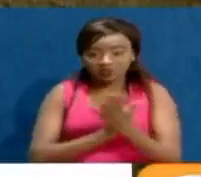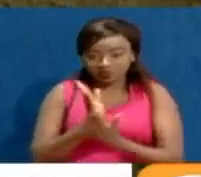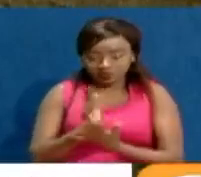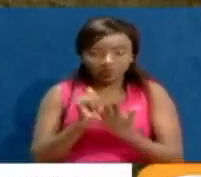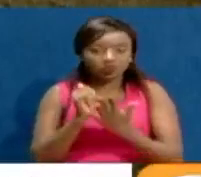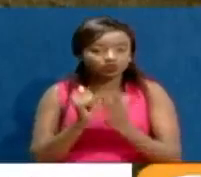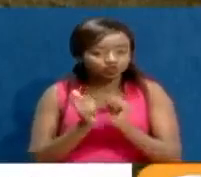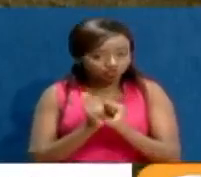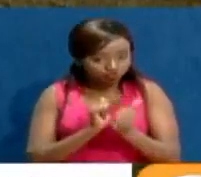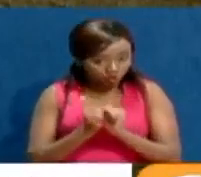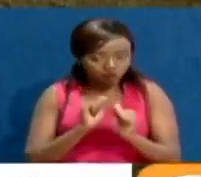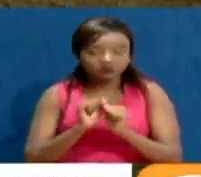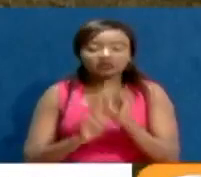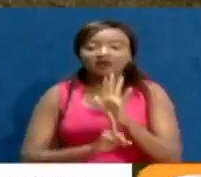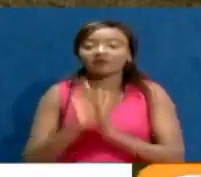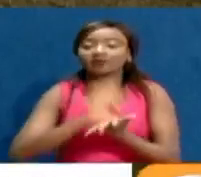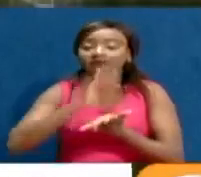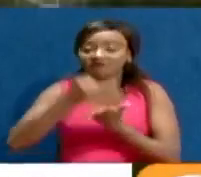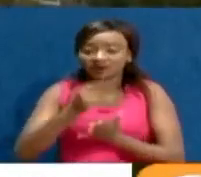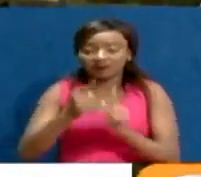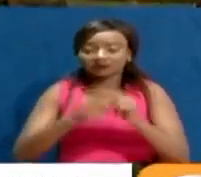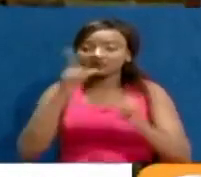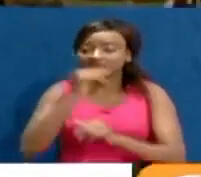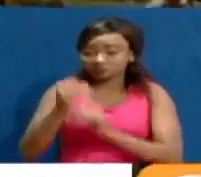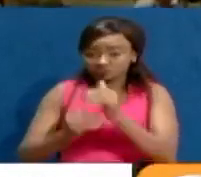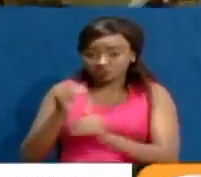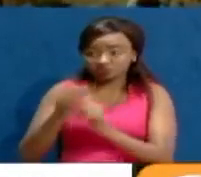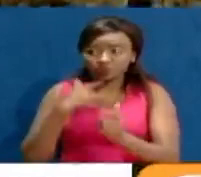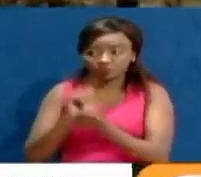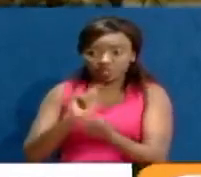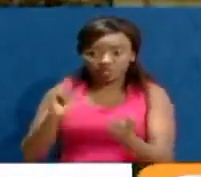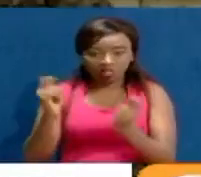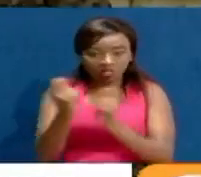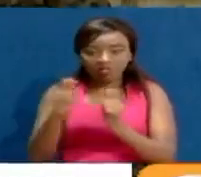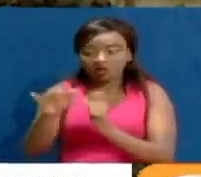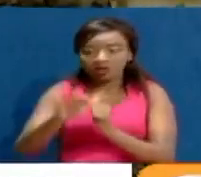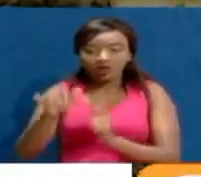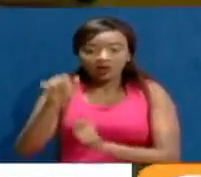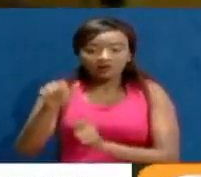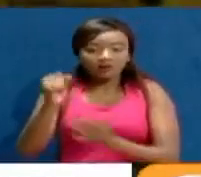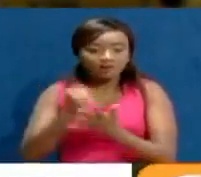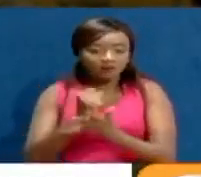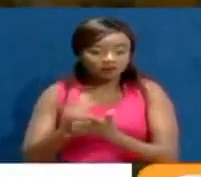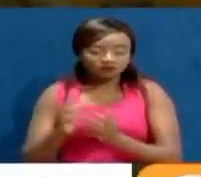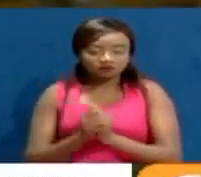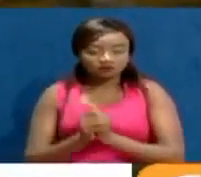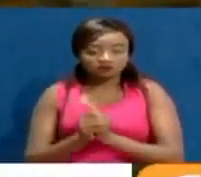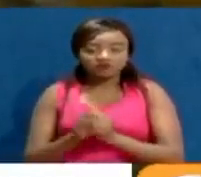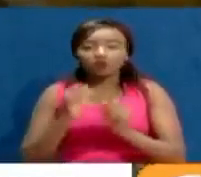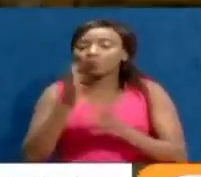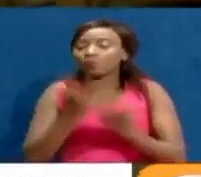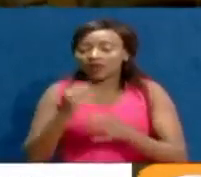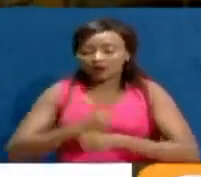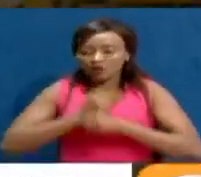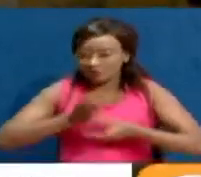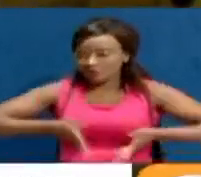Sports Development Fund, have begun the process of transforming the informal community Posta Sports Ground along Ngong Road